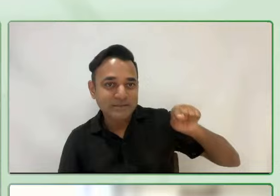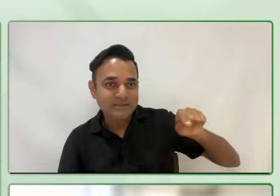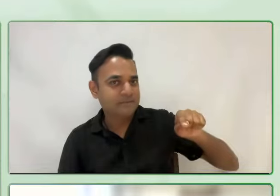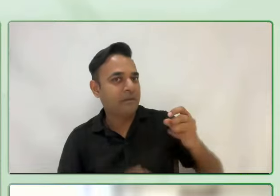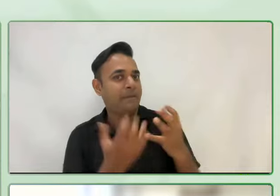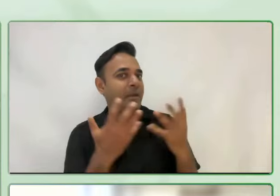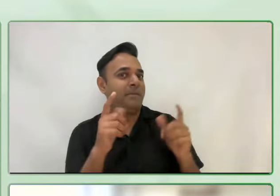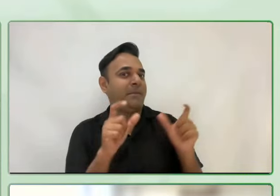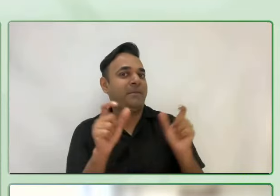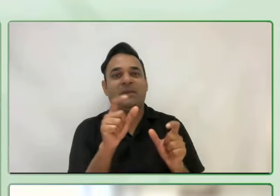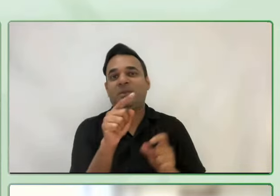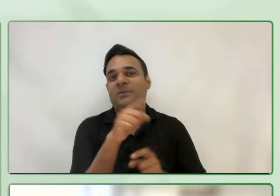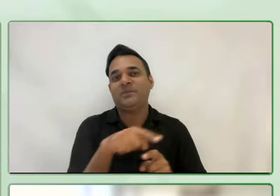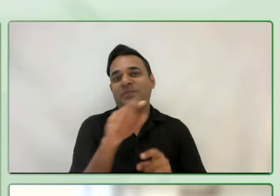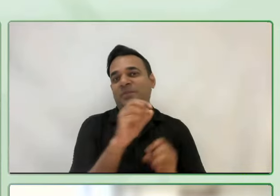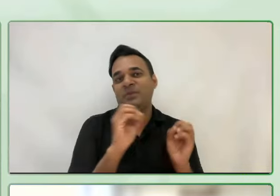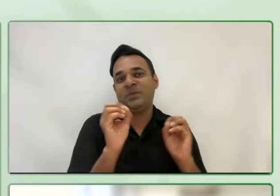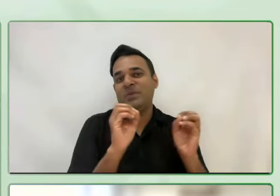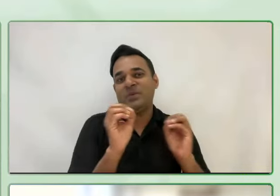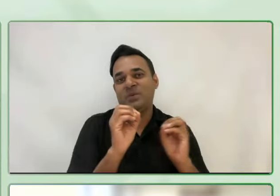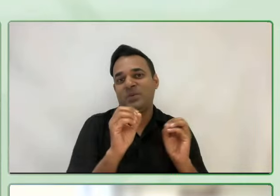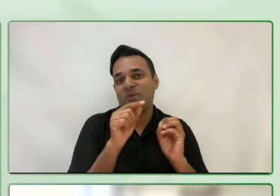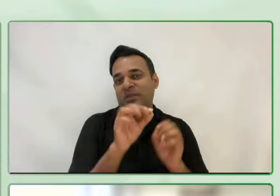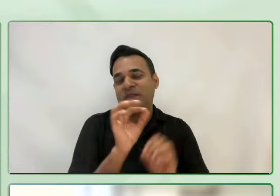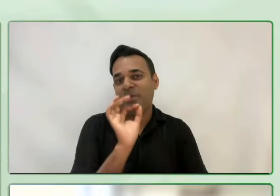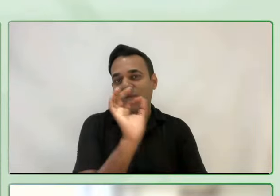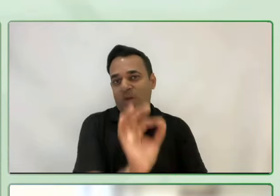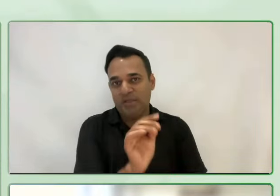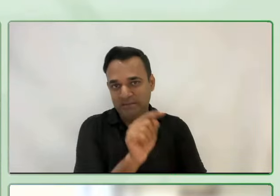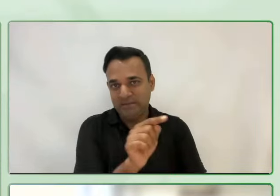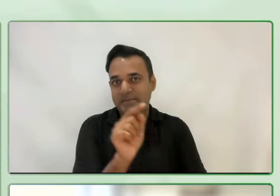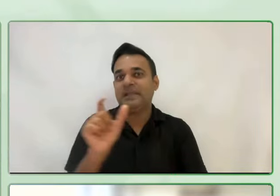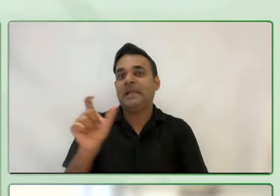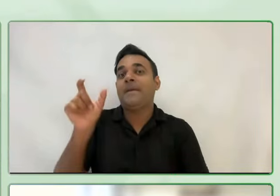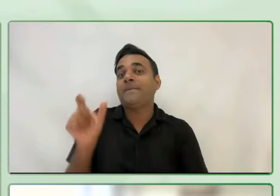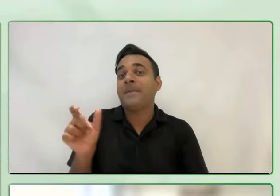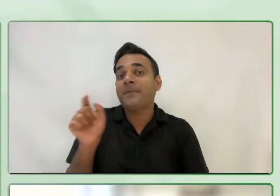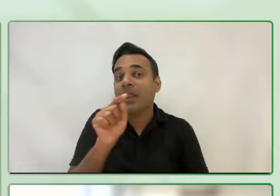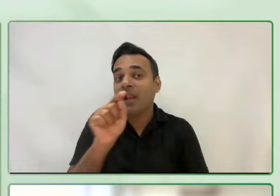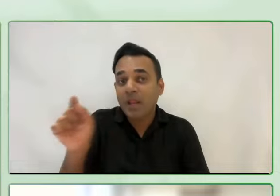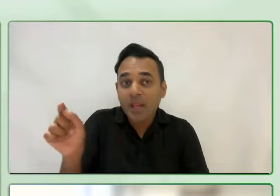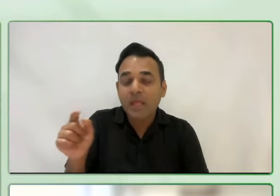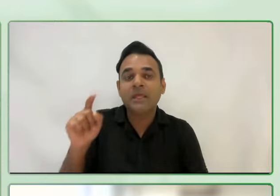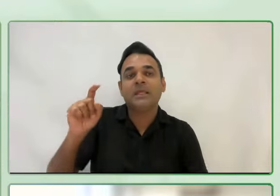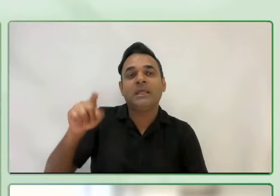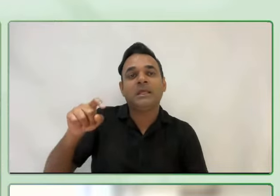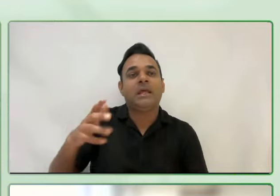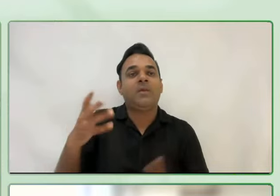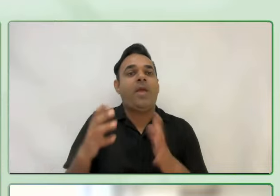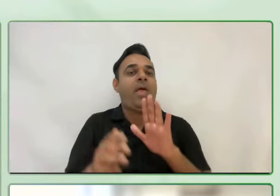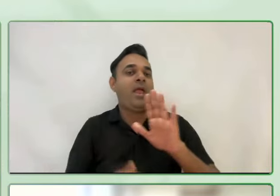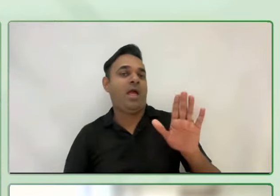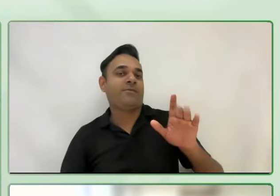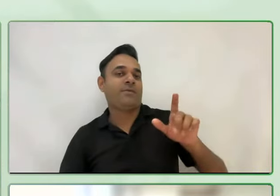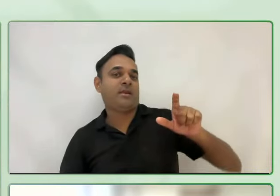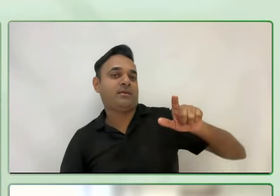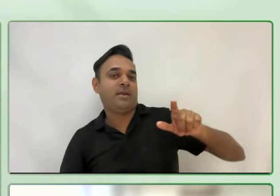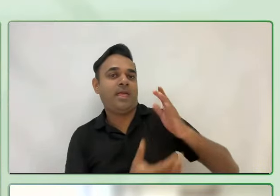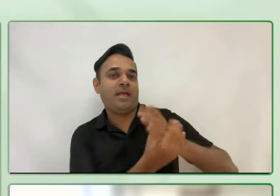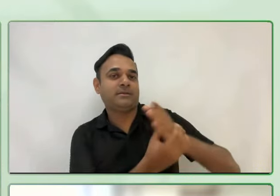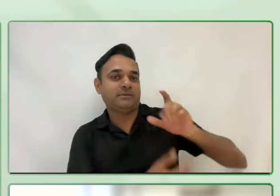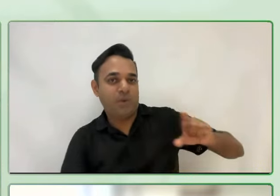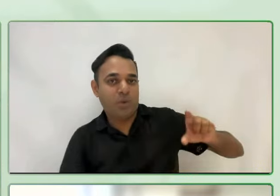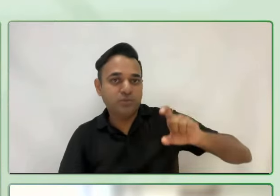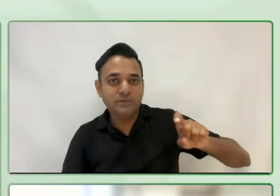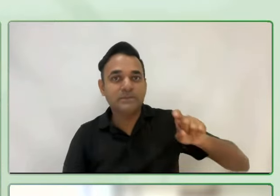productive and I will do more work for you. To me, it makes complete business sense. But more importantly, from a human perspective, every time I change job role